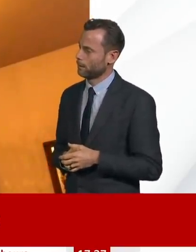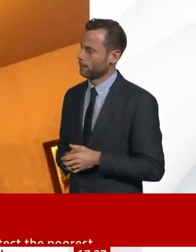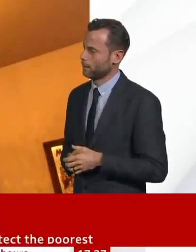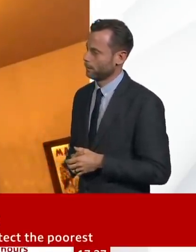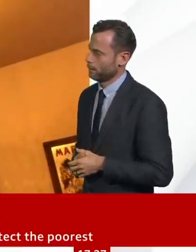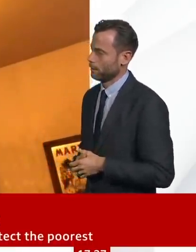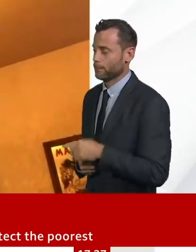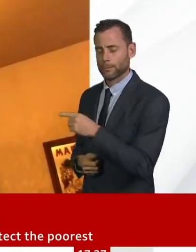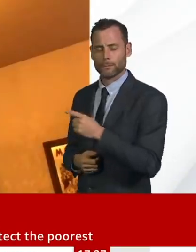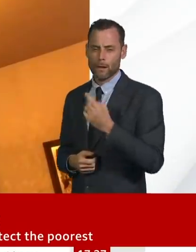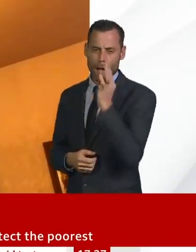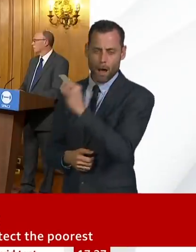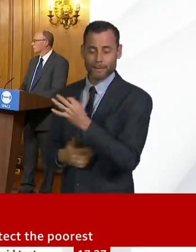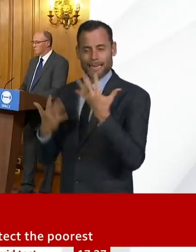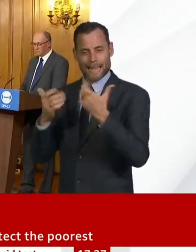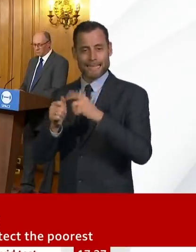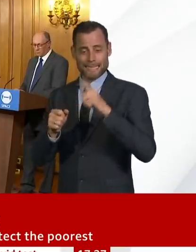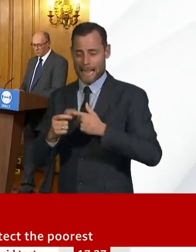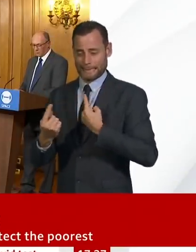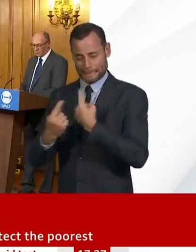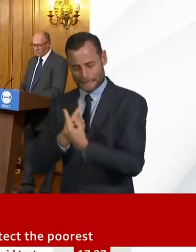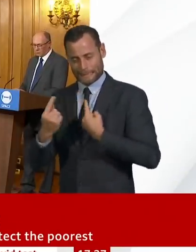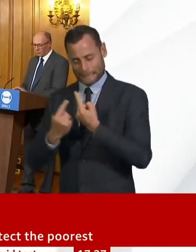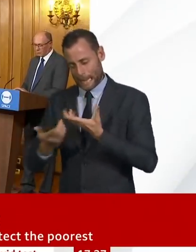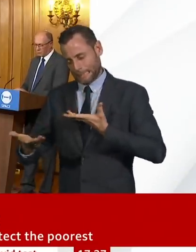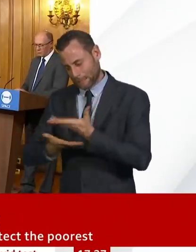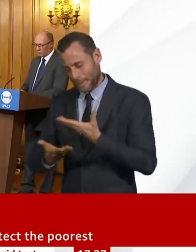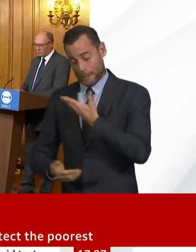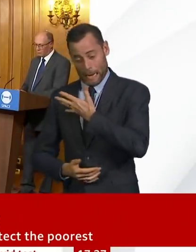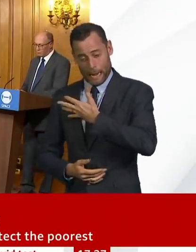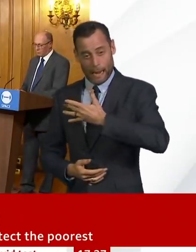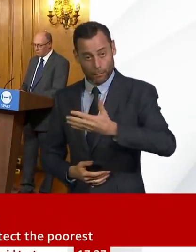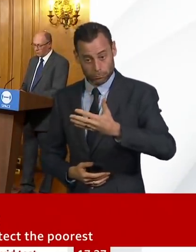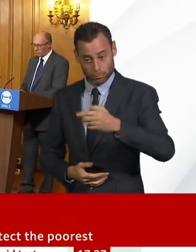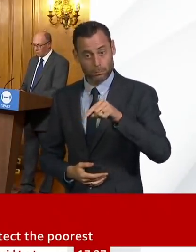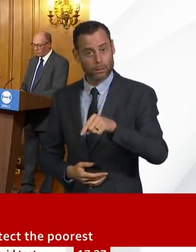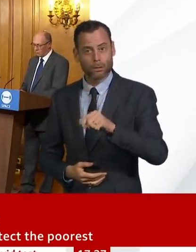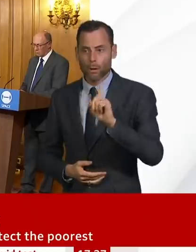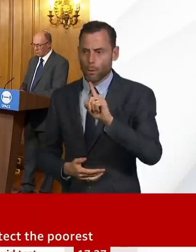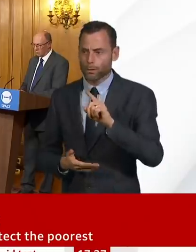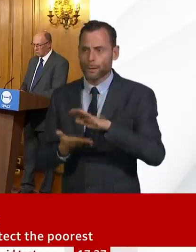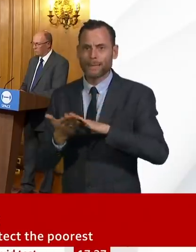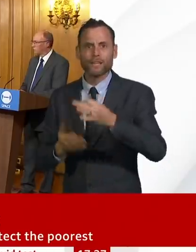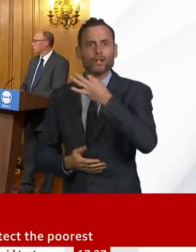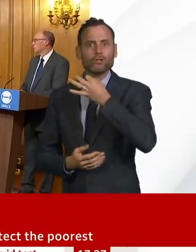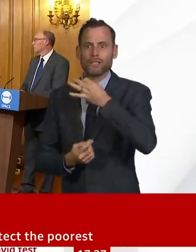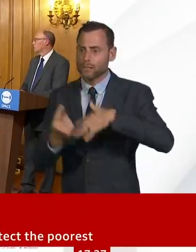so of delay been? Well, listen, Carl, thank you very much. And